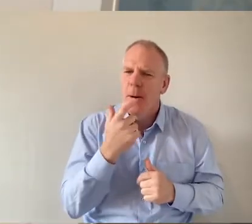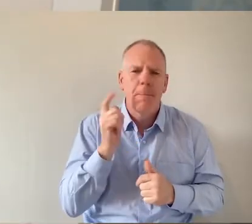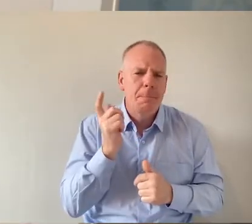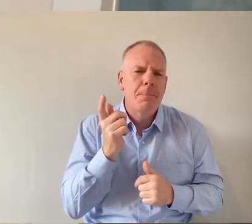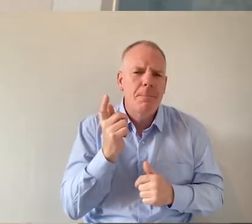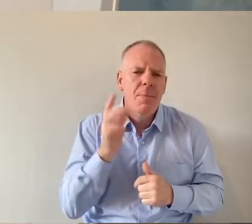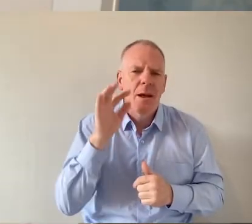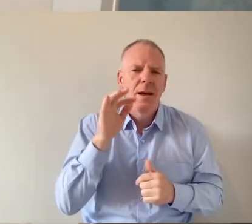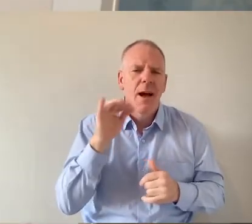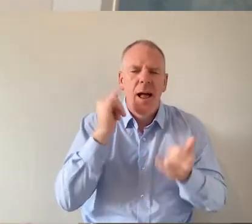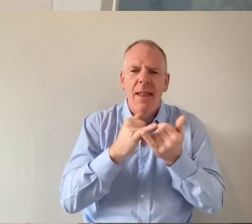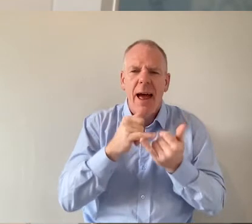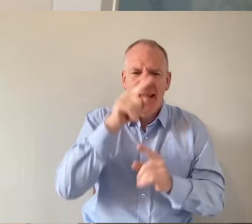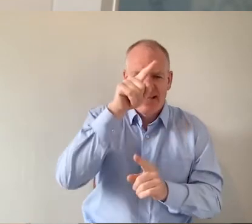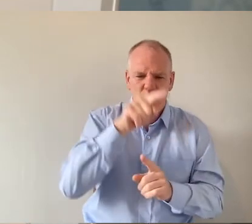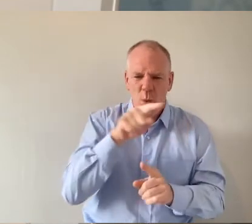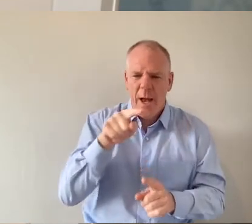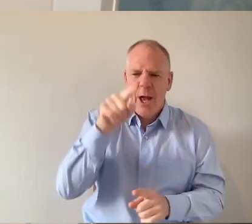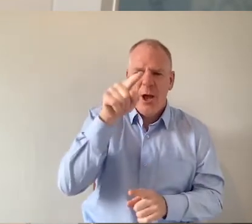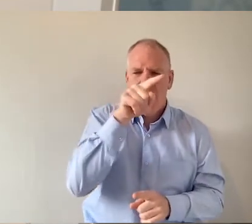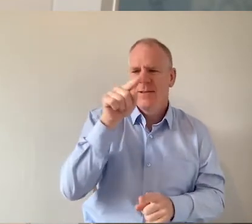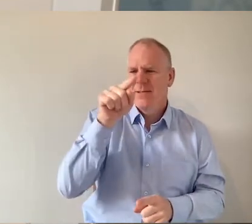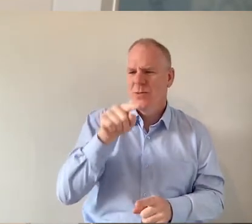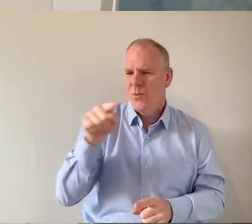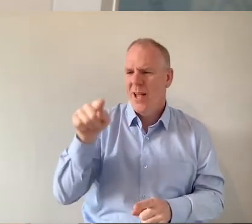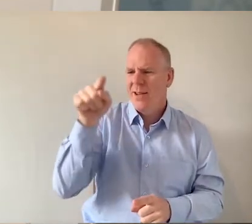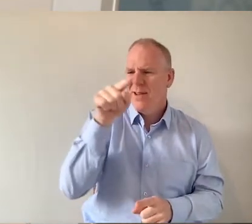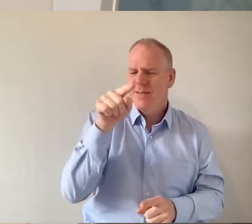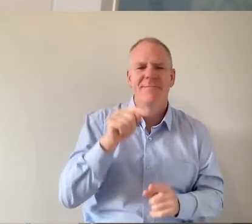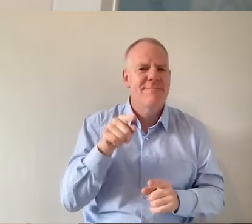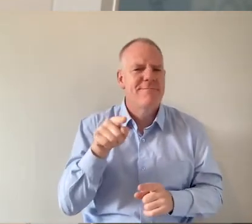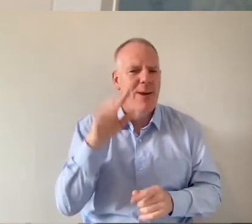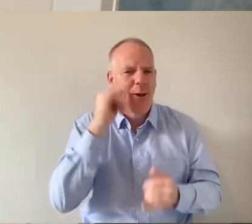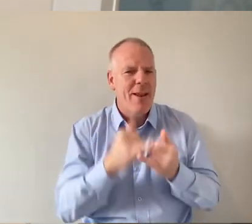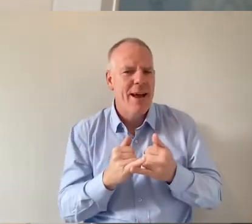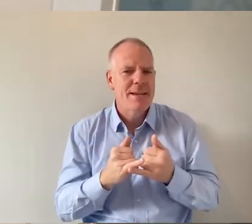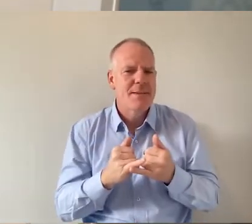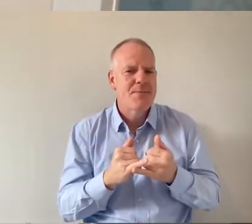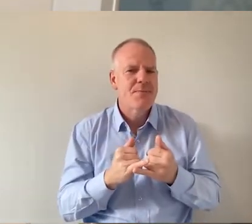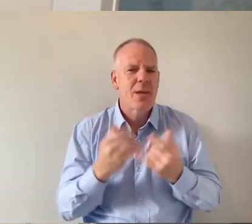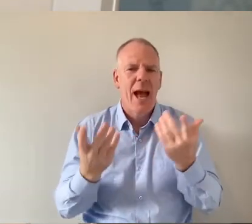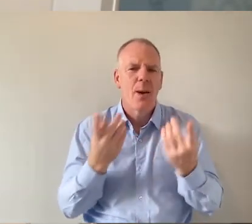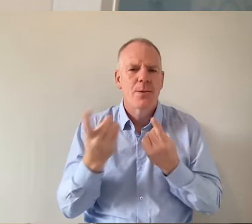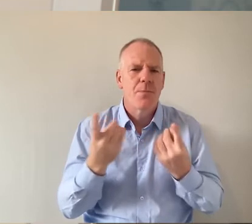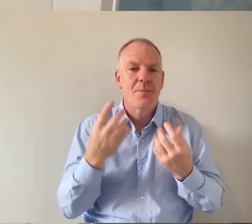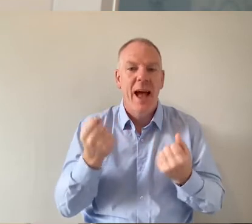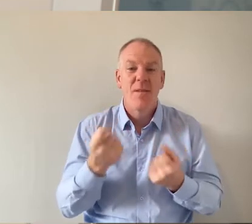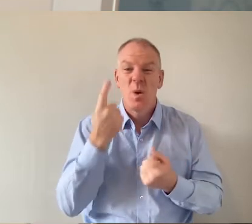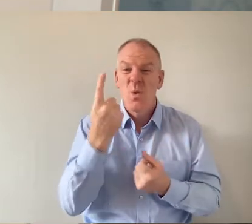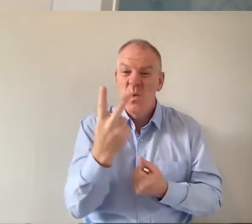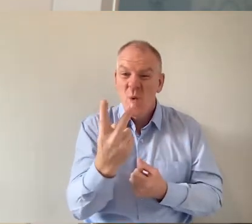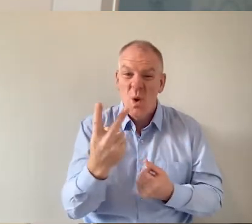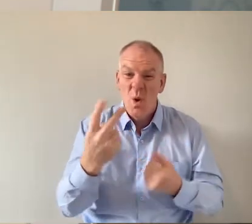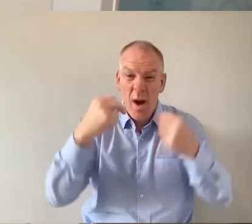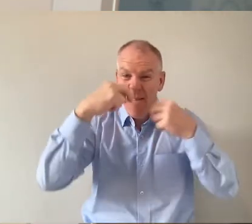teeth look like they're little squares. So they're little squares like this. So what I'm going to do is he has 2 big